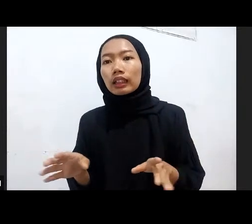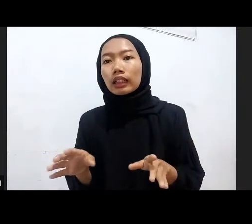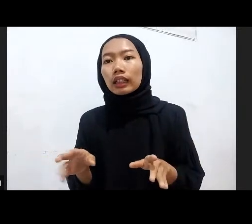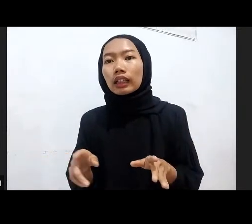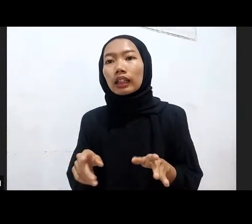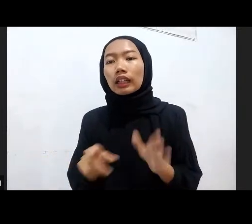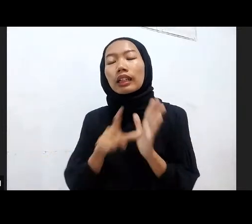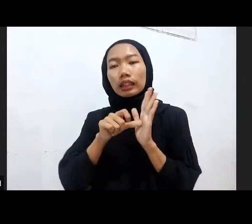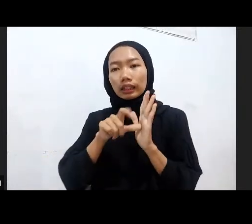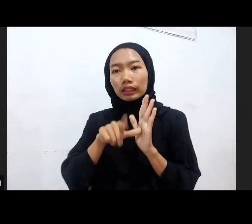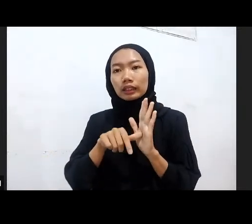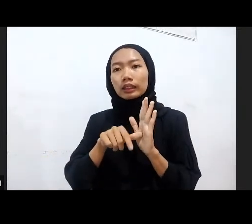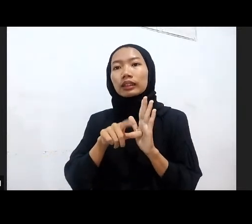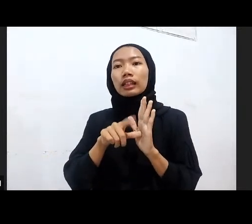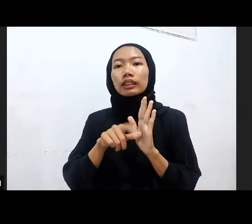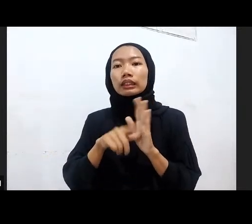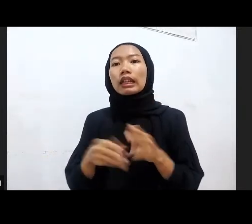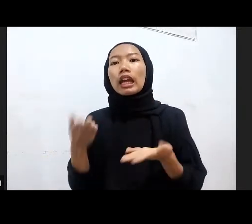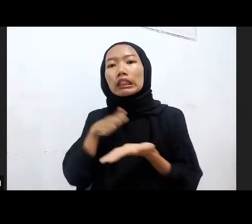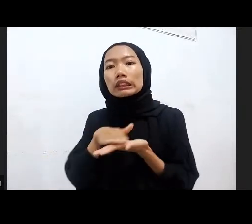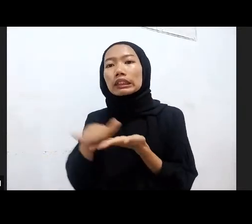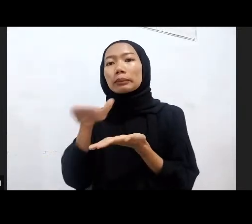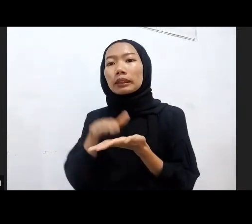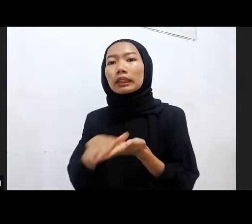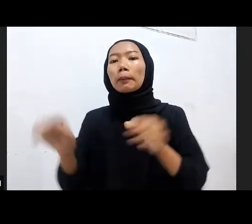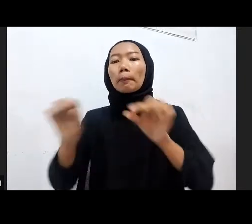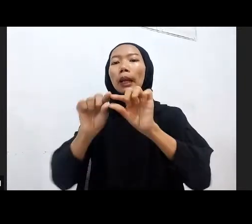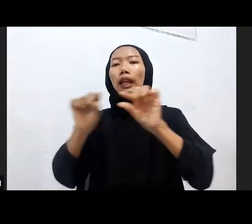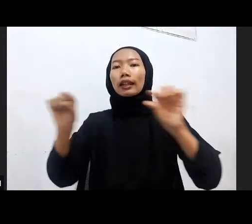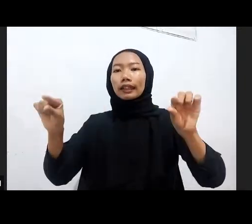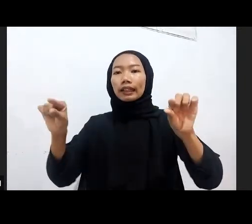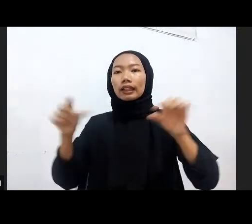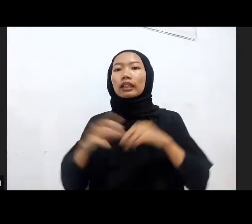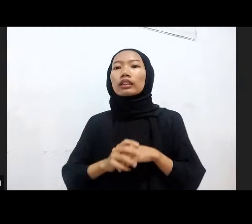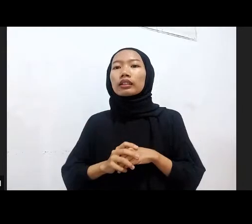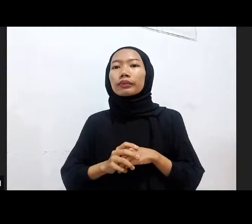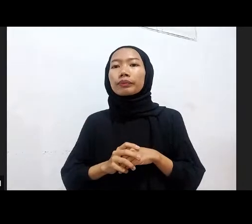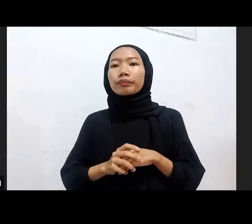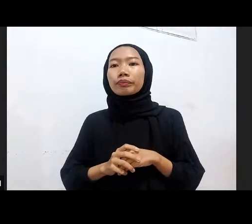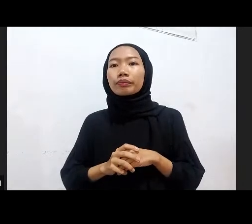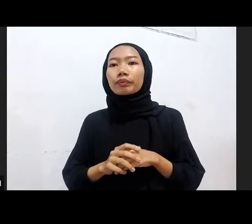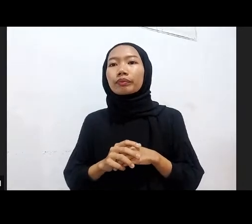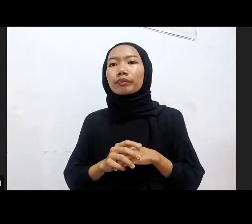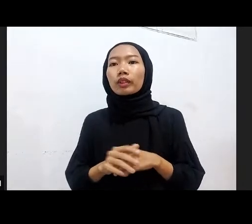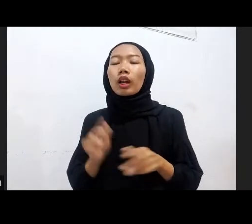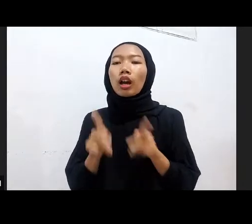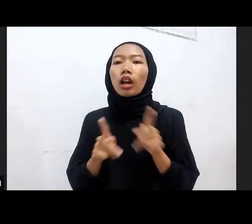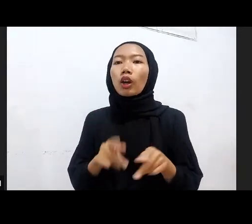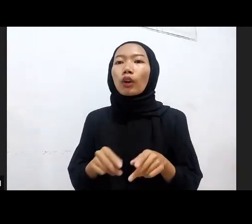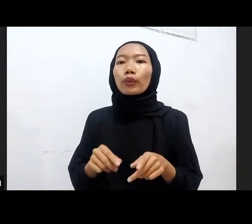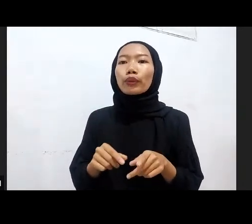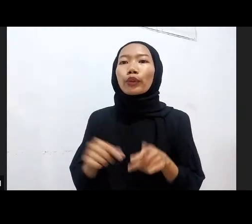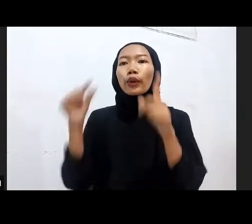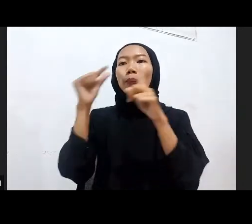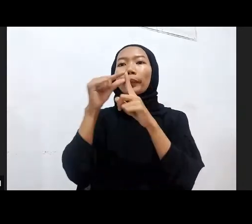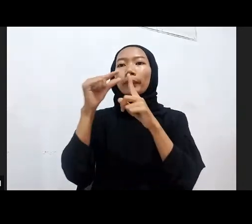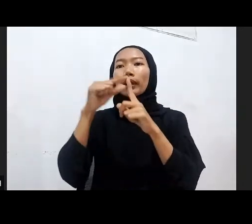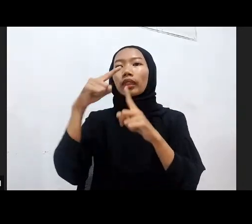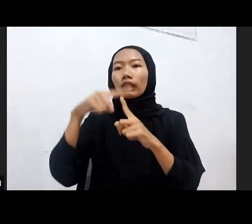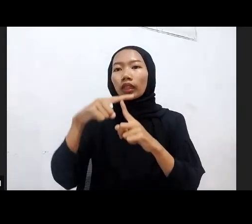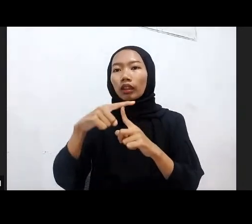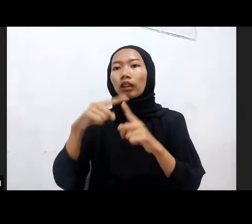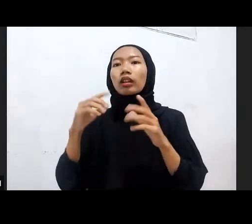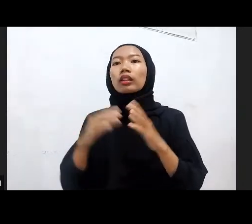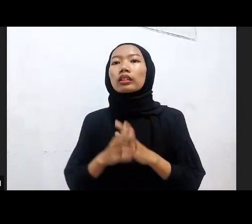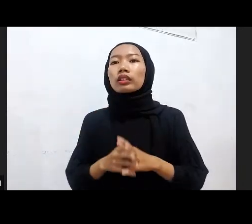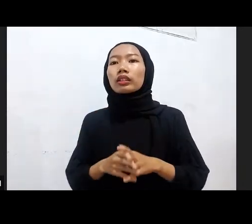But I mean, the slides were mainly just for myself. I sent them to Dina beforehand, but if you have them, you might pop them up, but